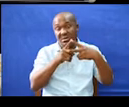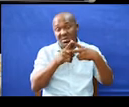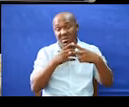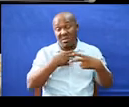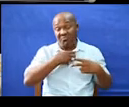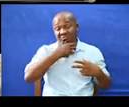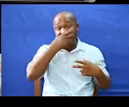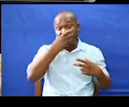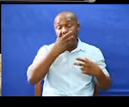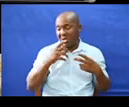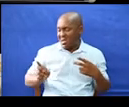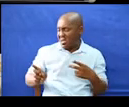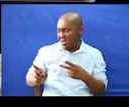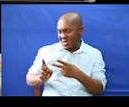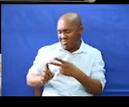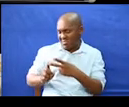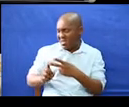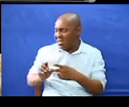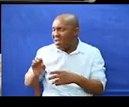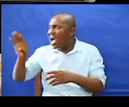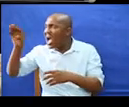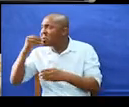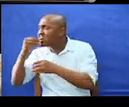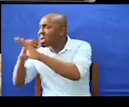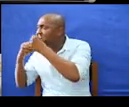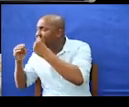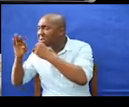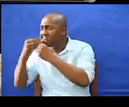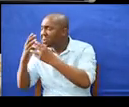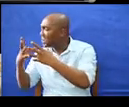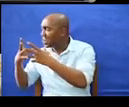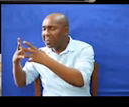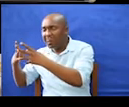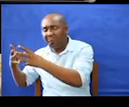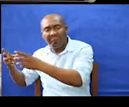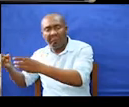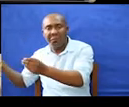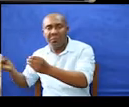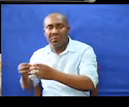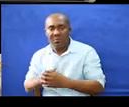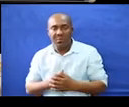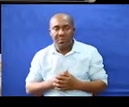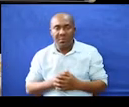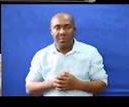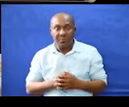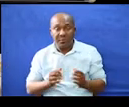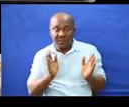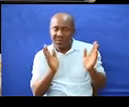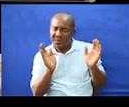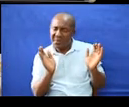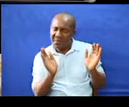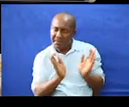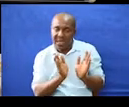passed away and leave the vegetation with only long-necked